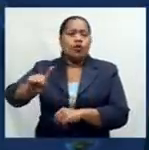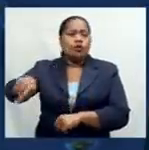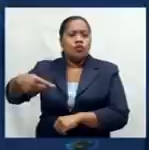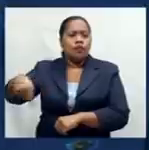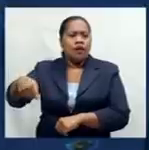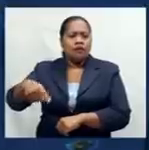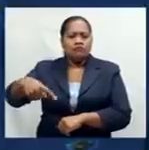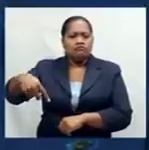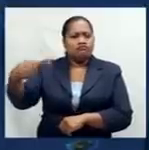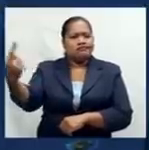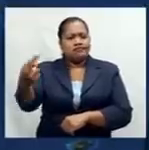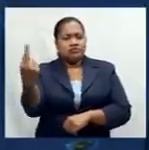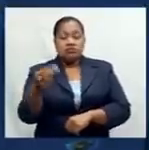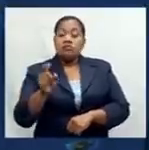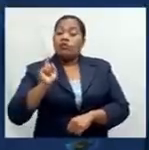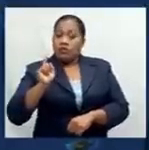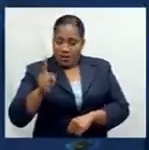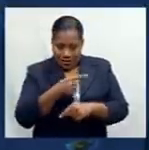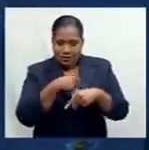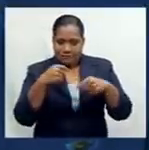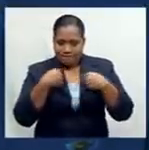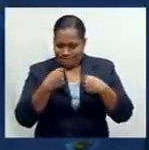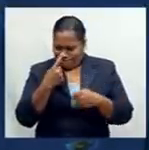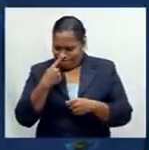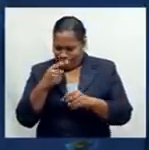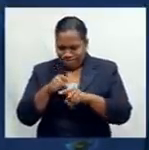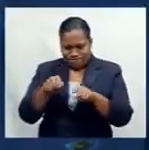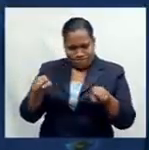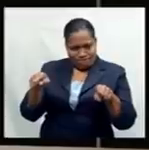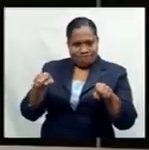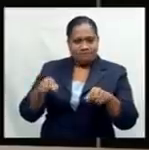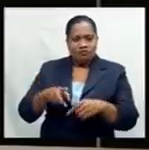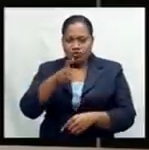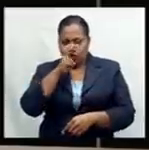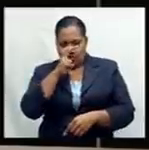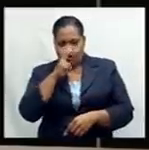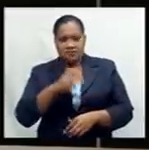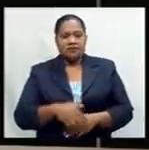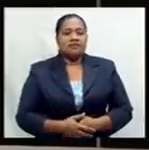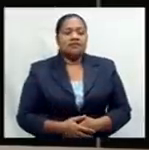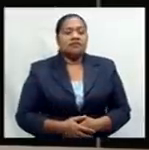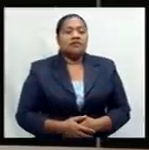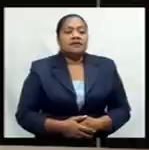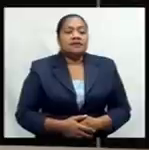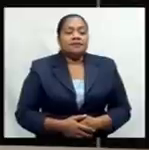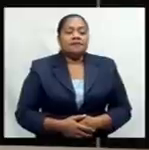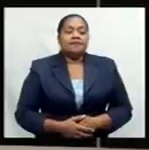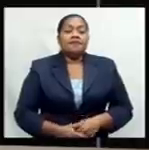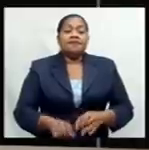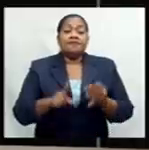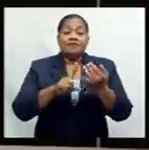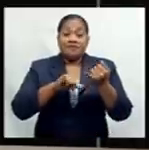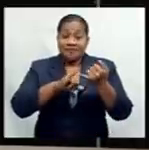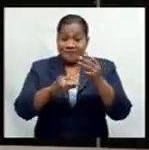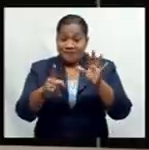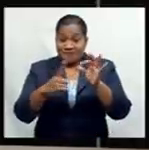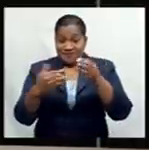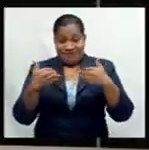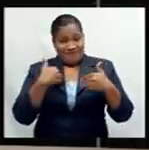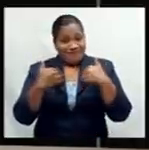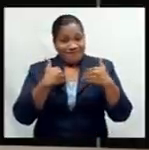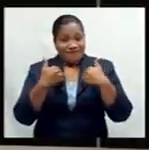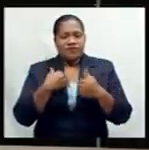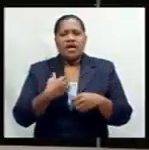type of things that we're looking at being tougher in our enforcement. The University of the South Pacific has formally